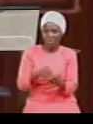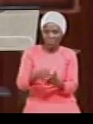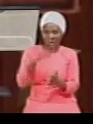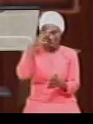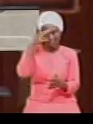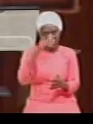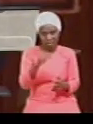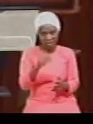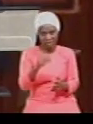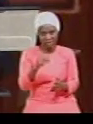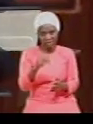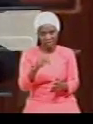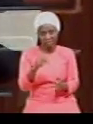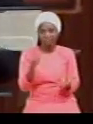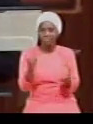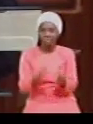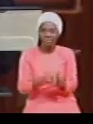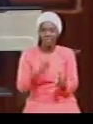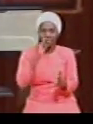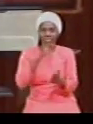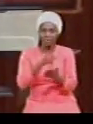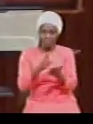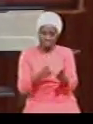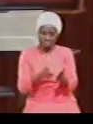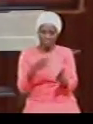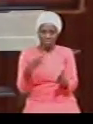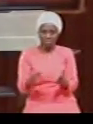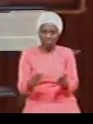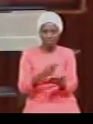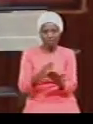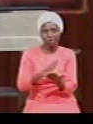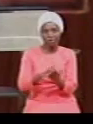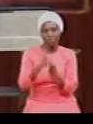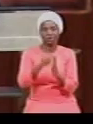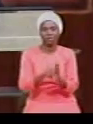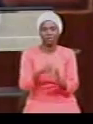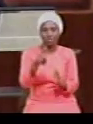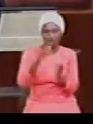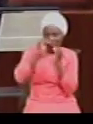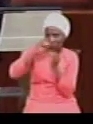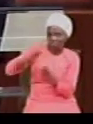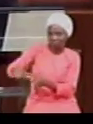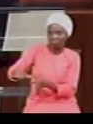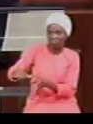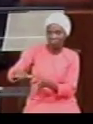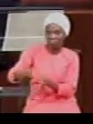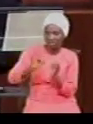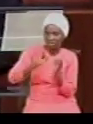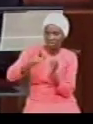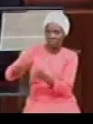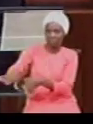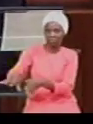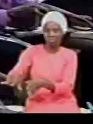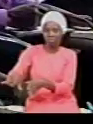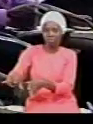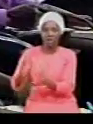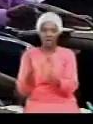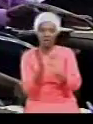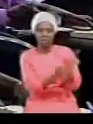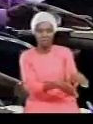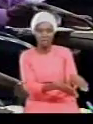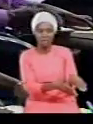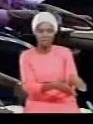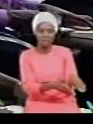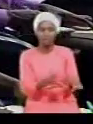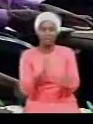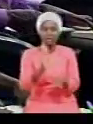mind, that's part of holiness. You jettison, you throw off, you abandon